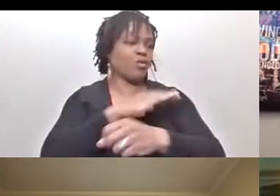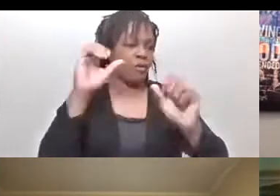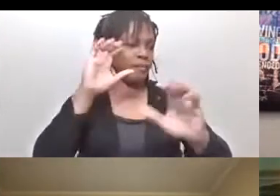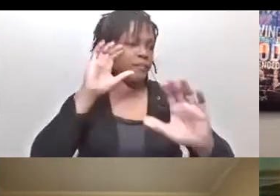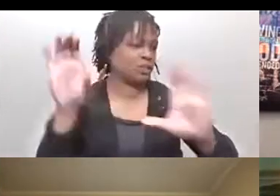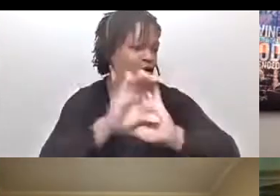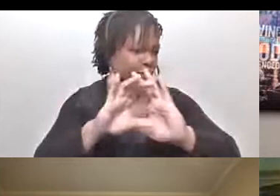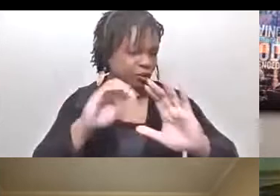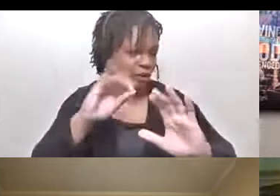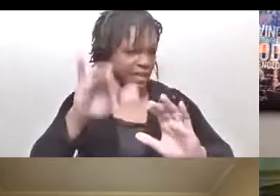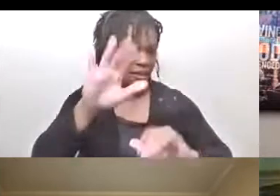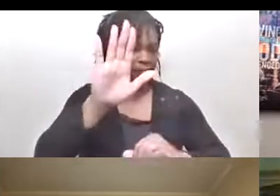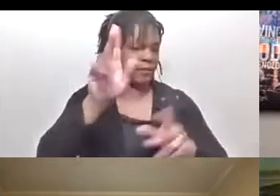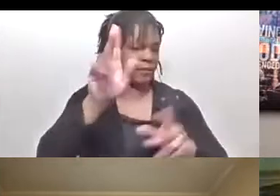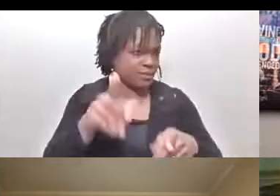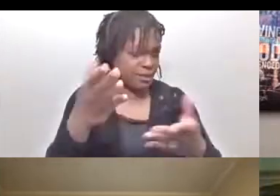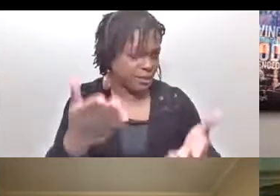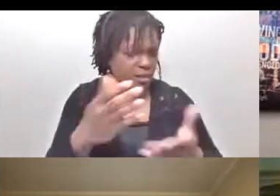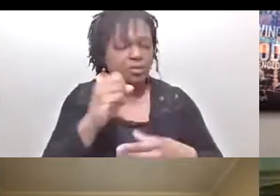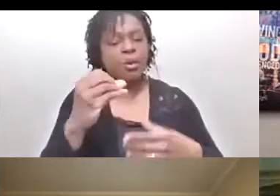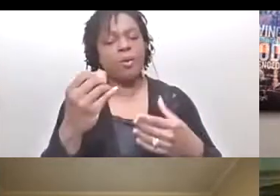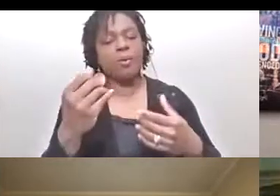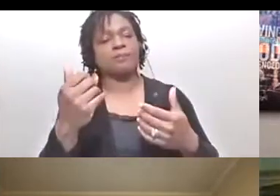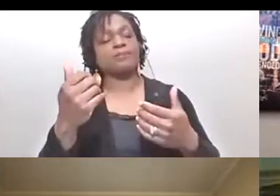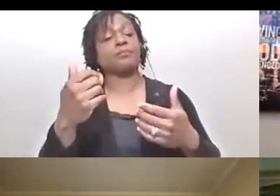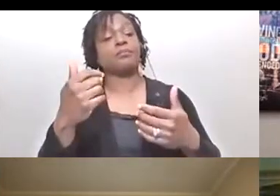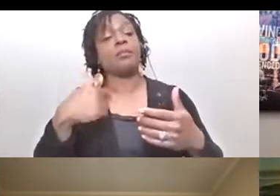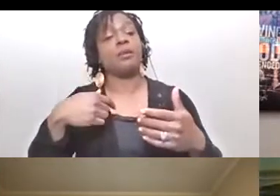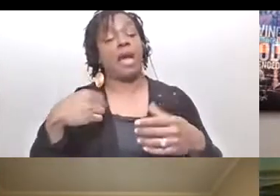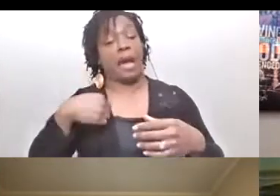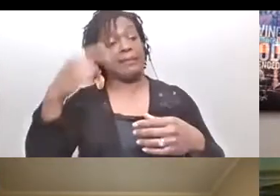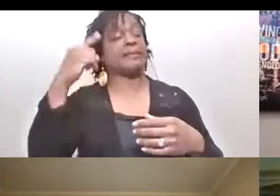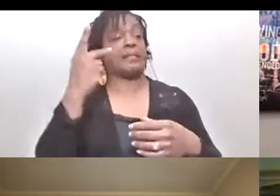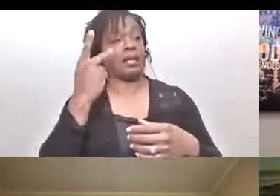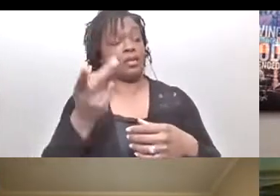cases, I see that they use